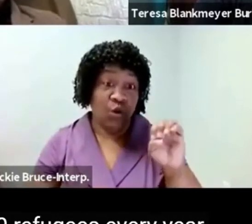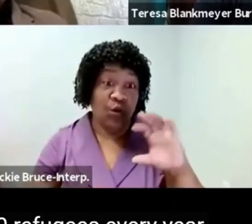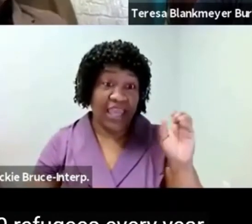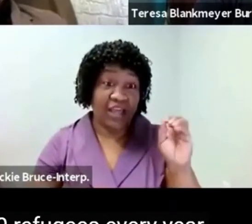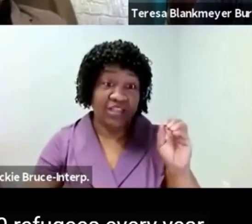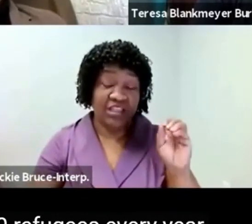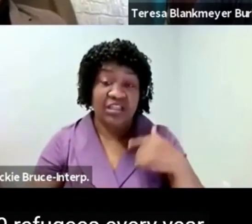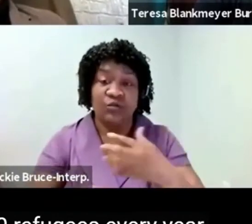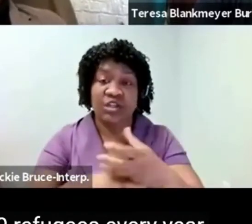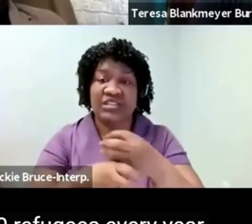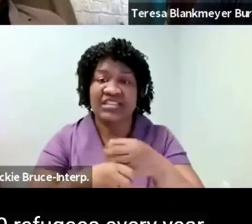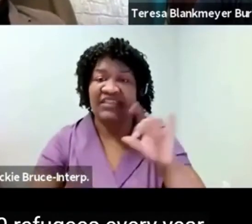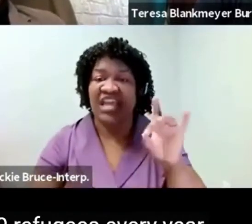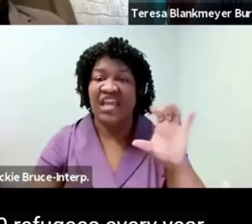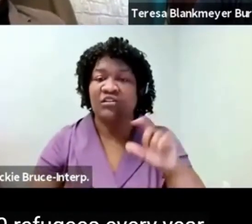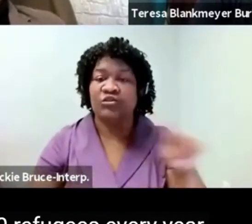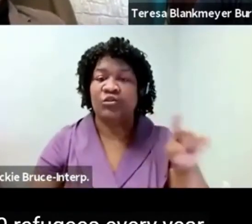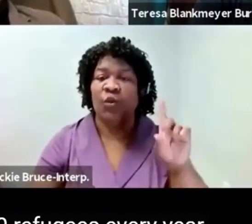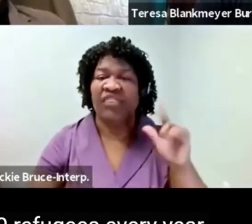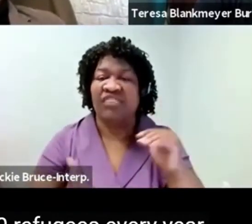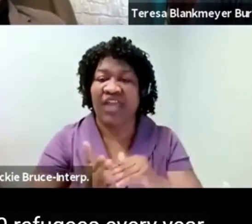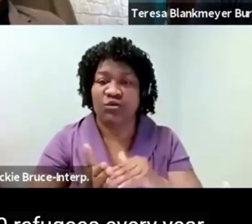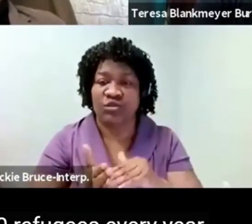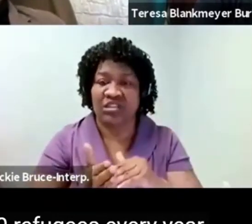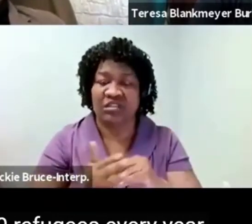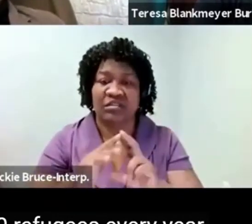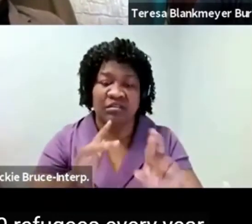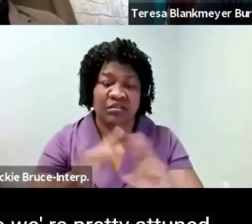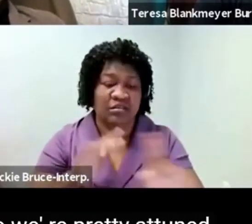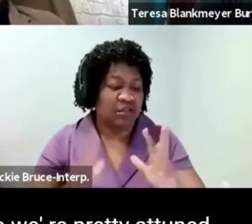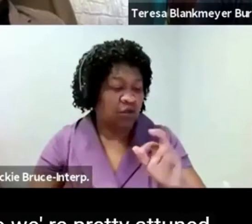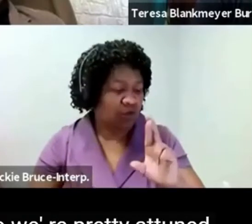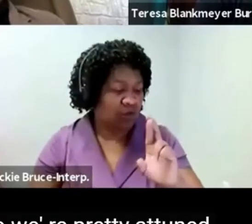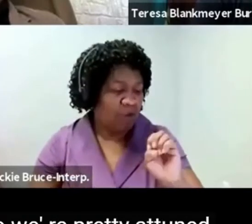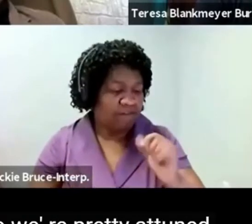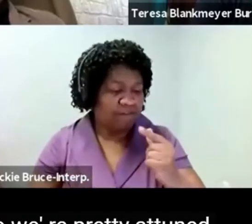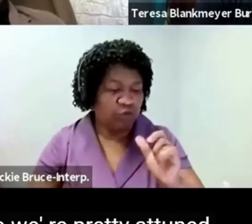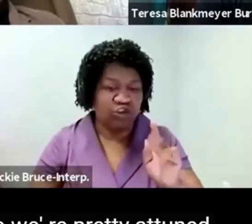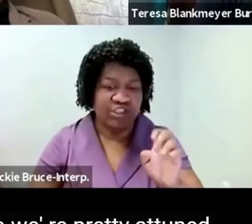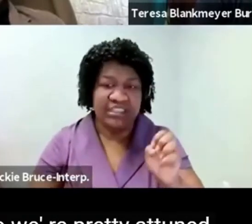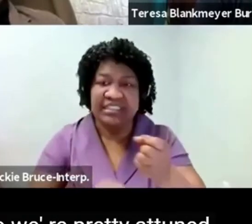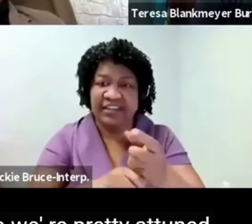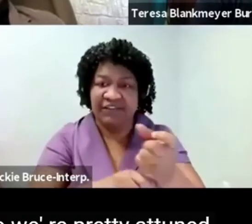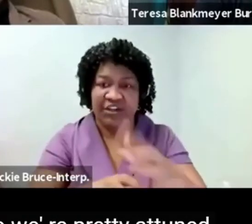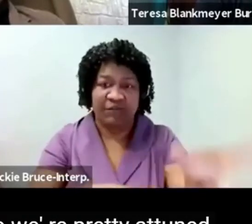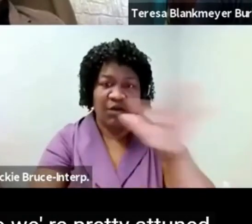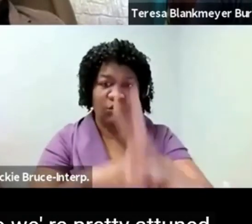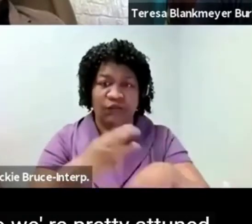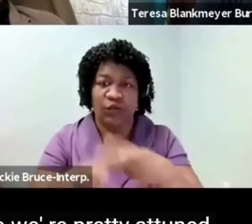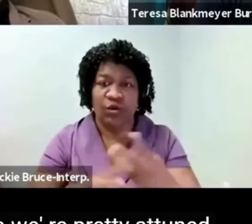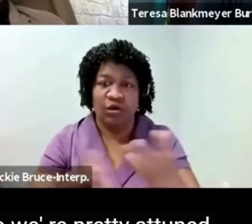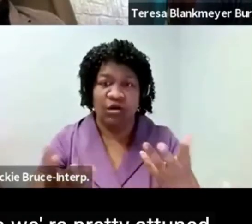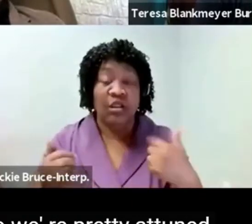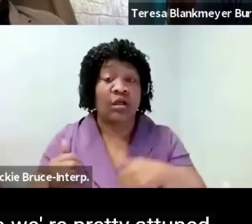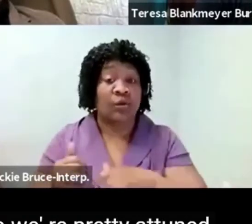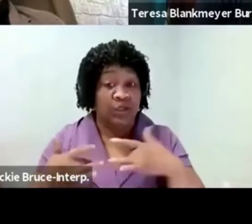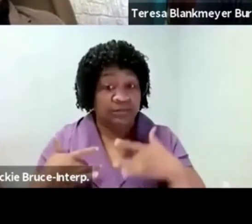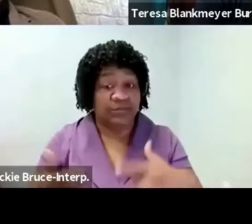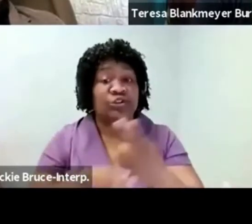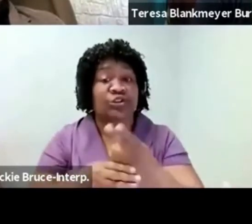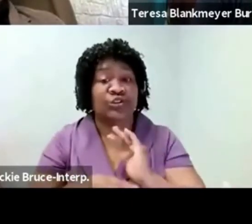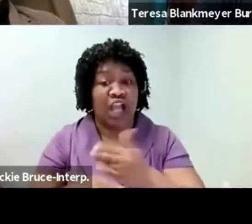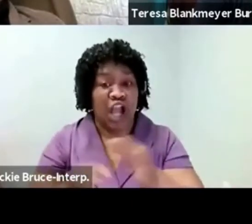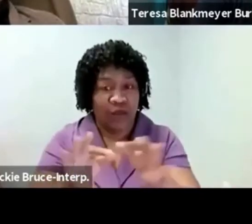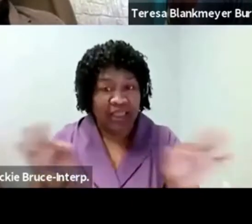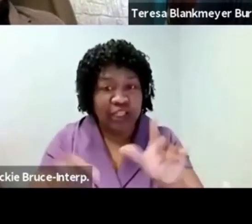receive approximately 800 to 1,000 refugees every year from around the world. And so we're pretty attuned to using our